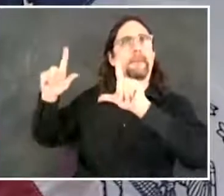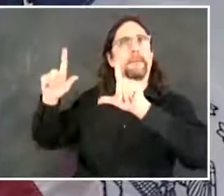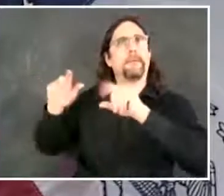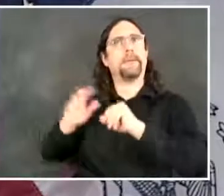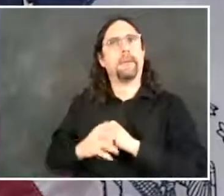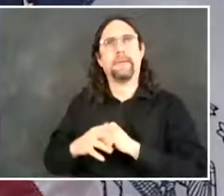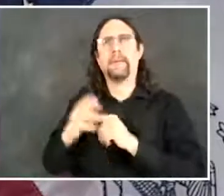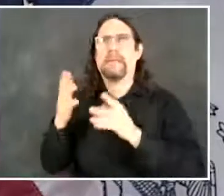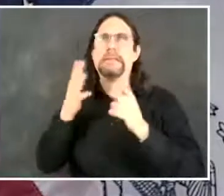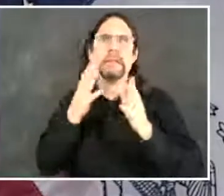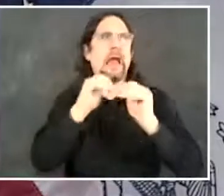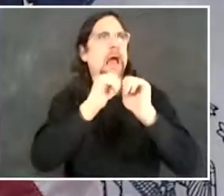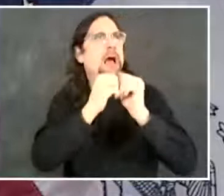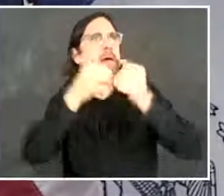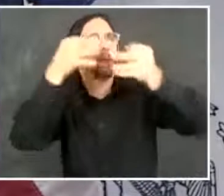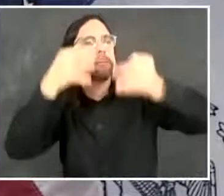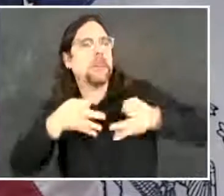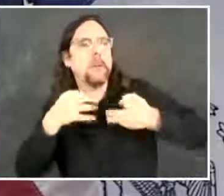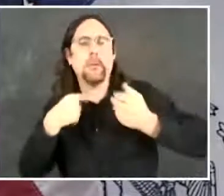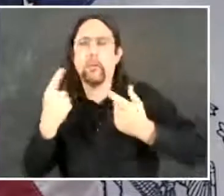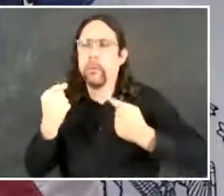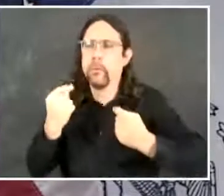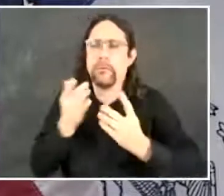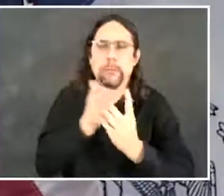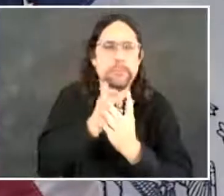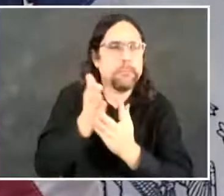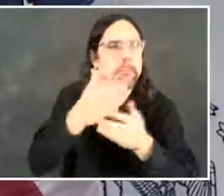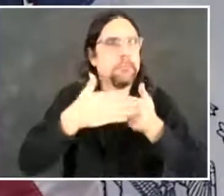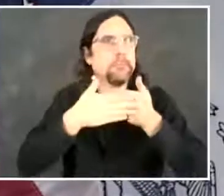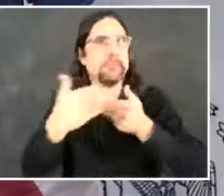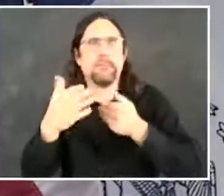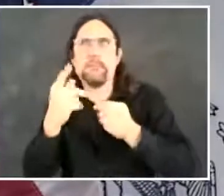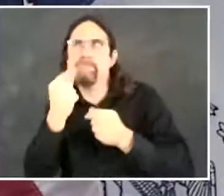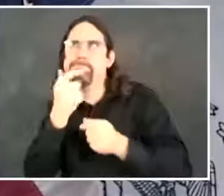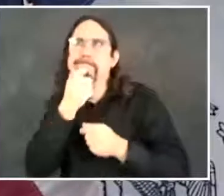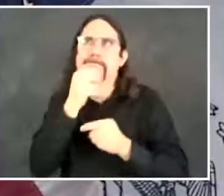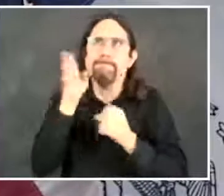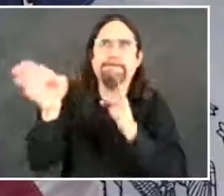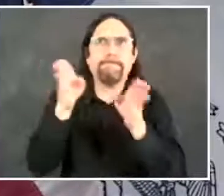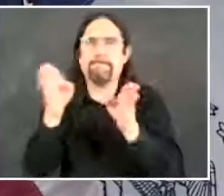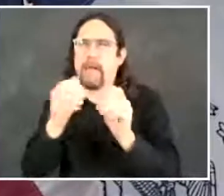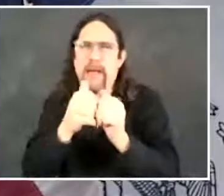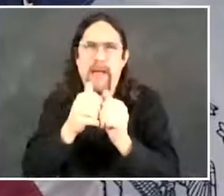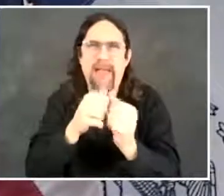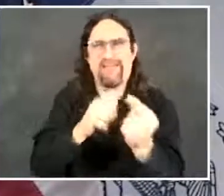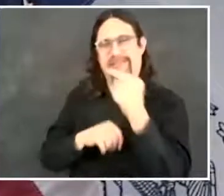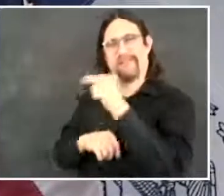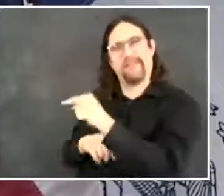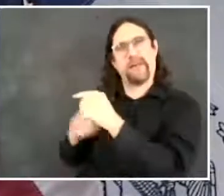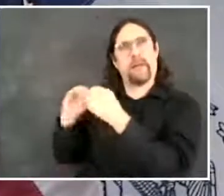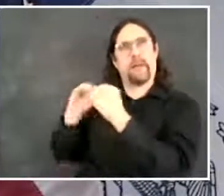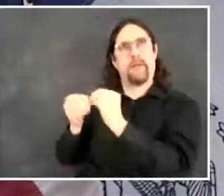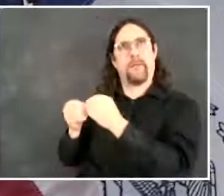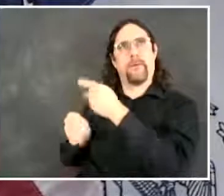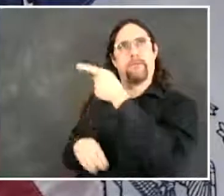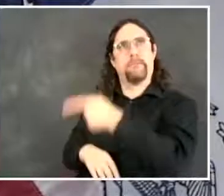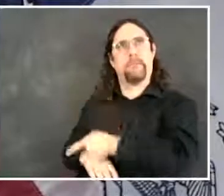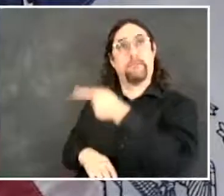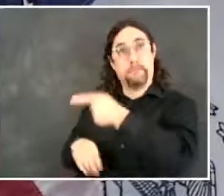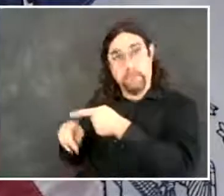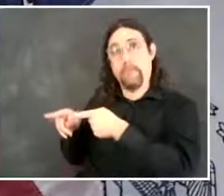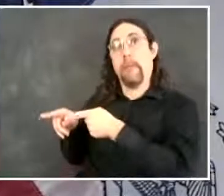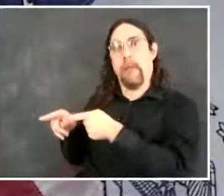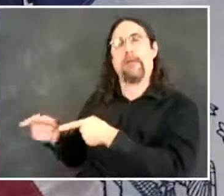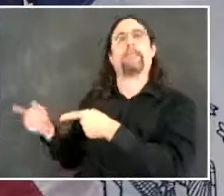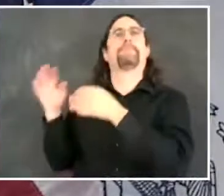up in these indicators. When people practice social distancing and shelter in place, the indicators get better. If at any point people